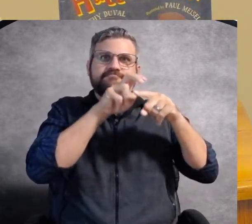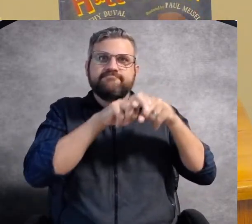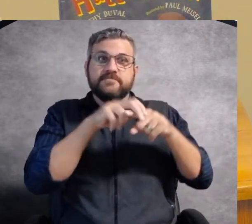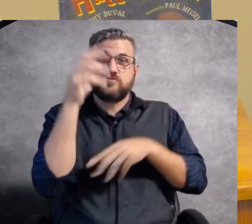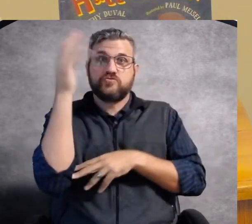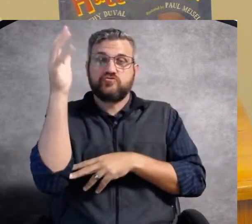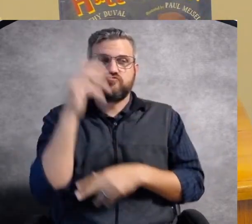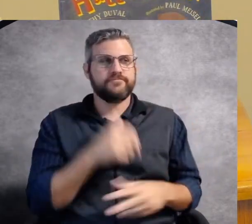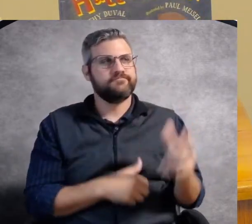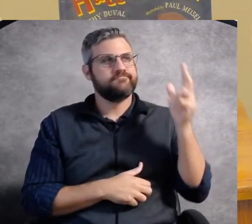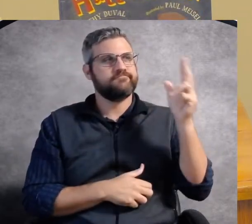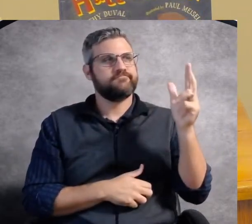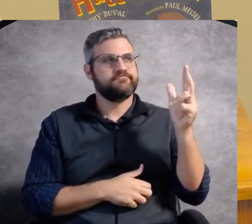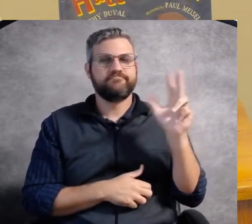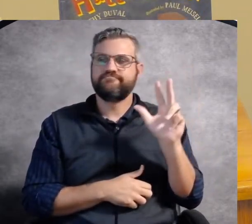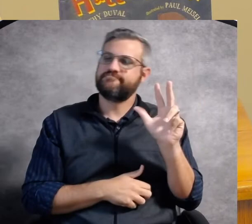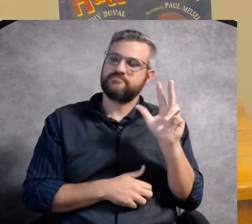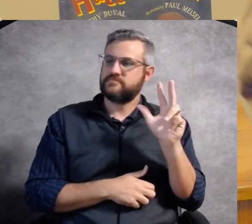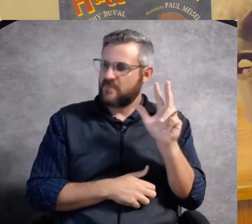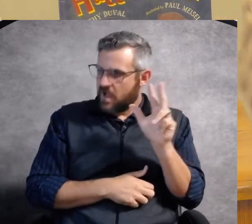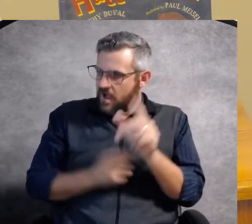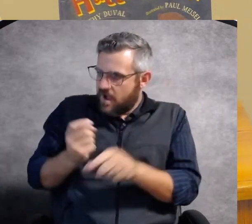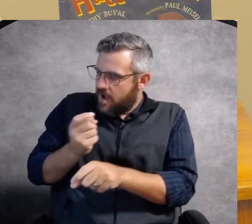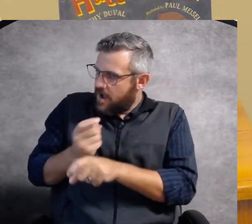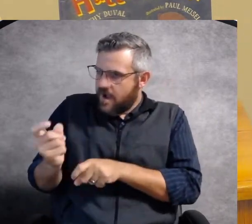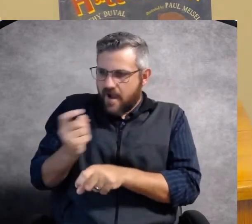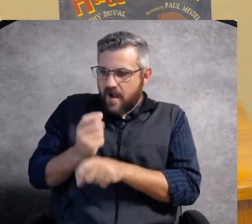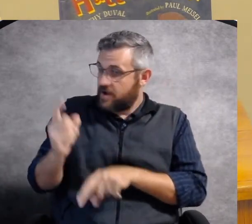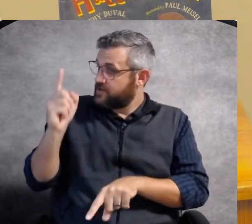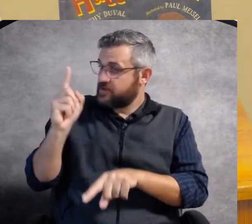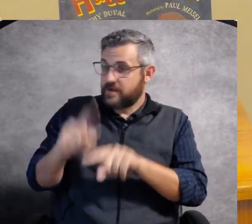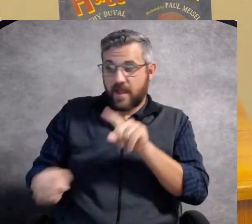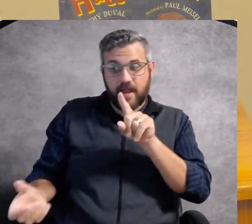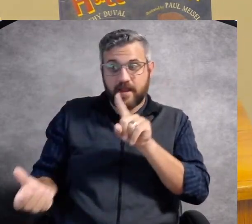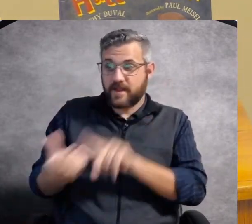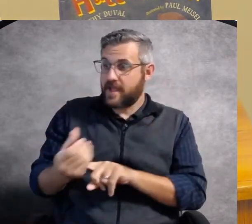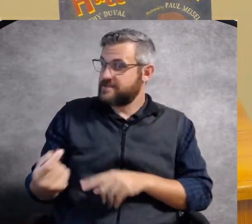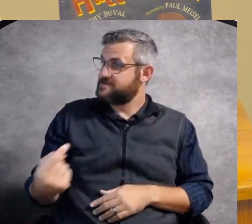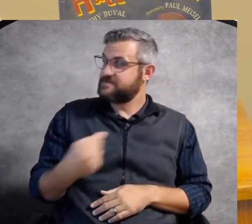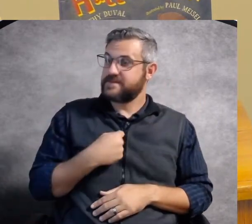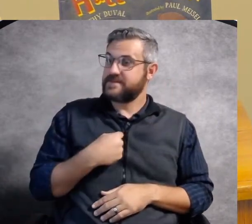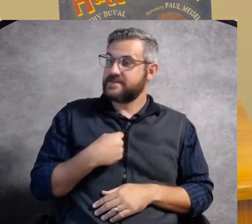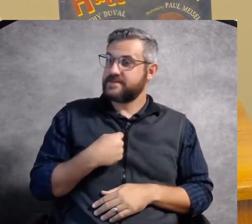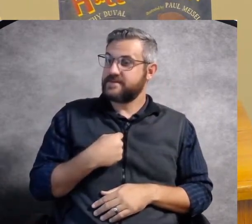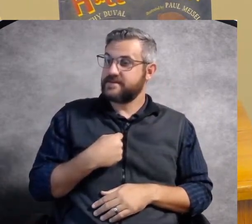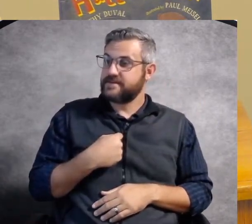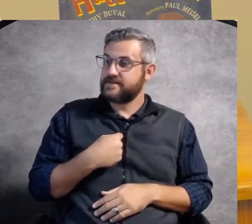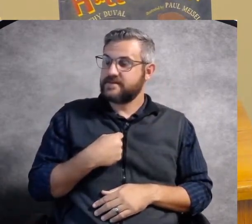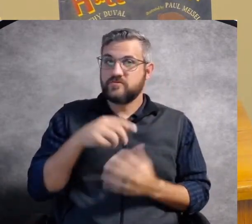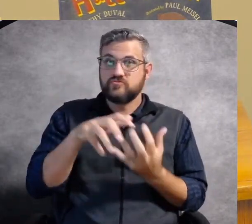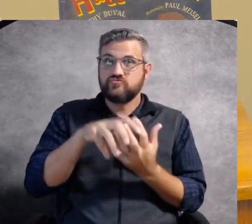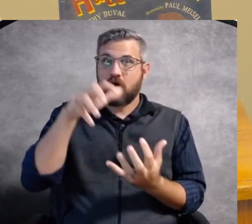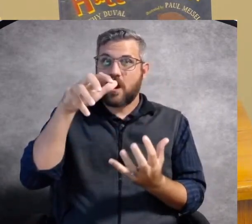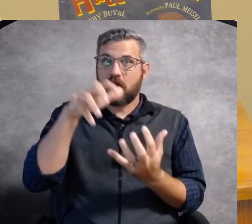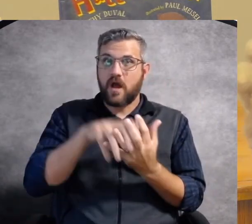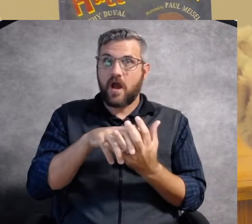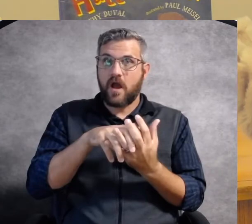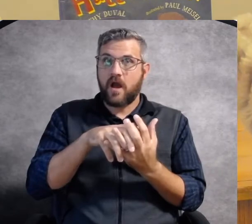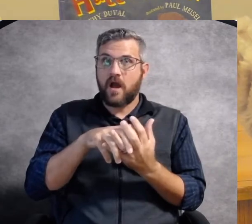little monkeys sitting in the tree, teasing Mr. Crocodile, you can't catch